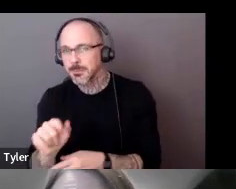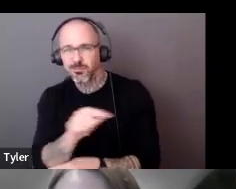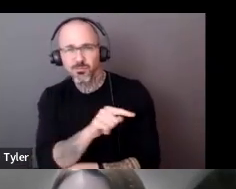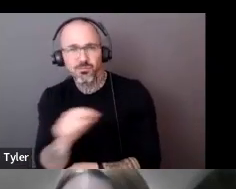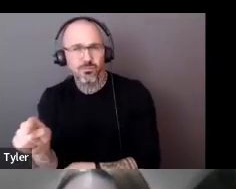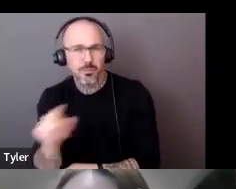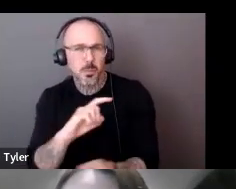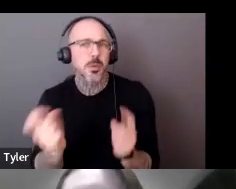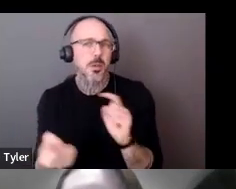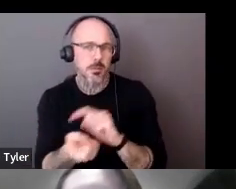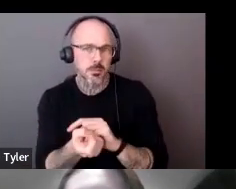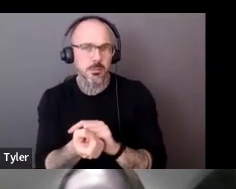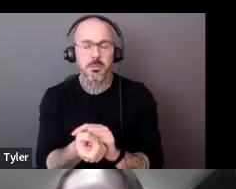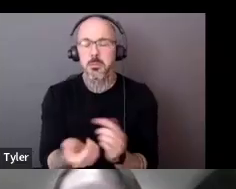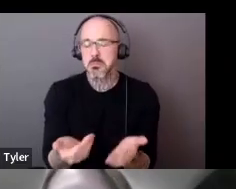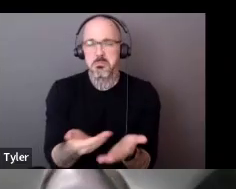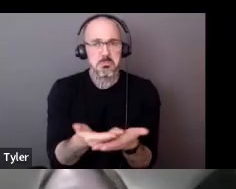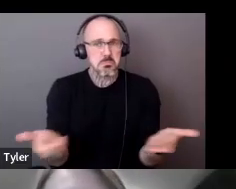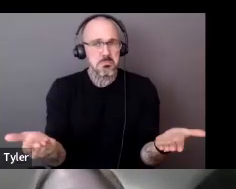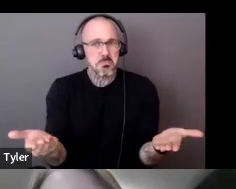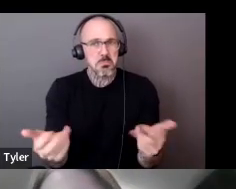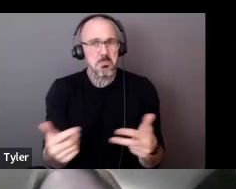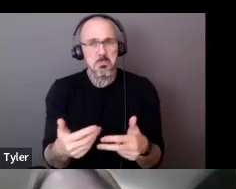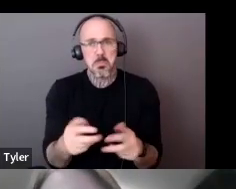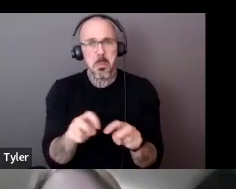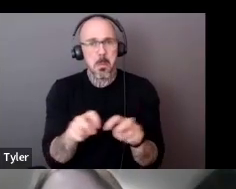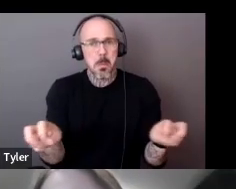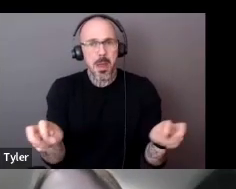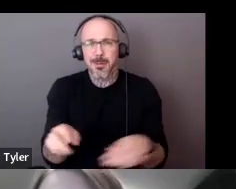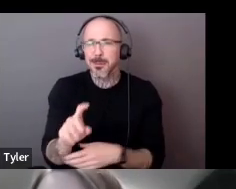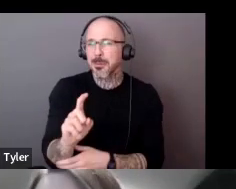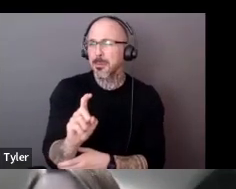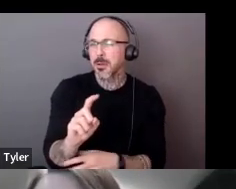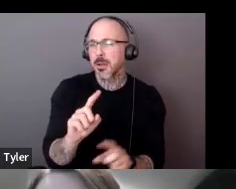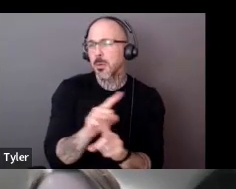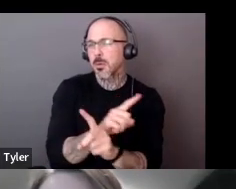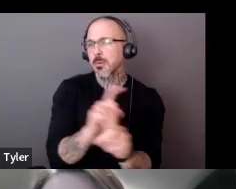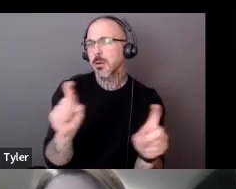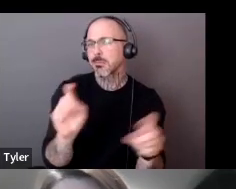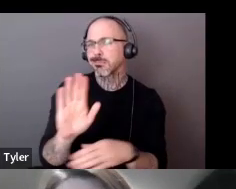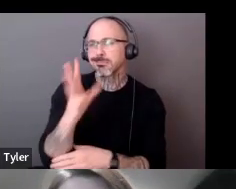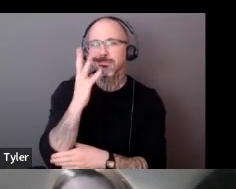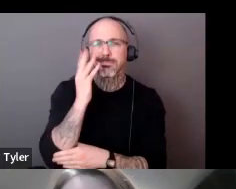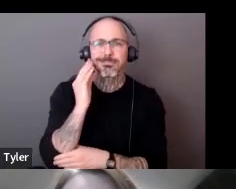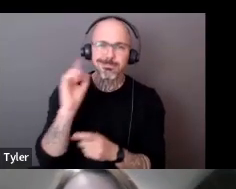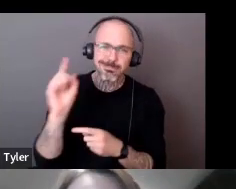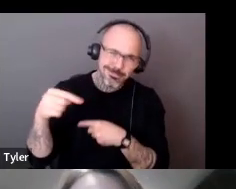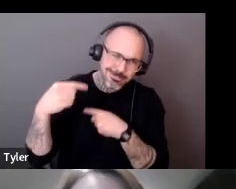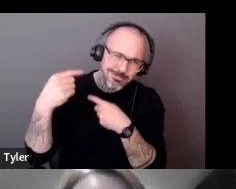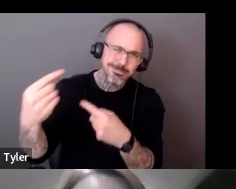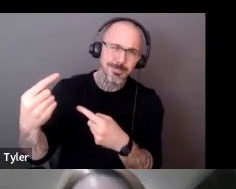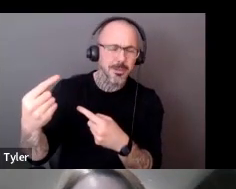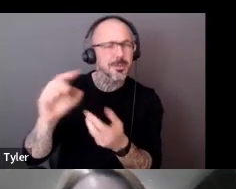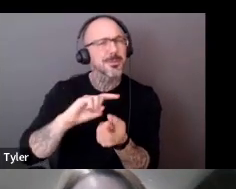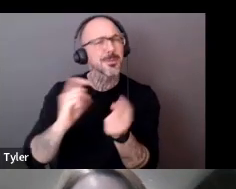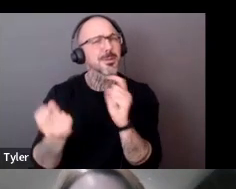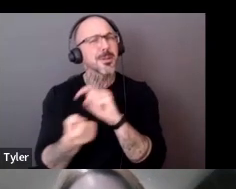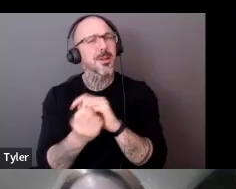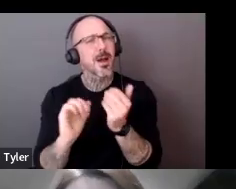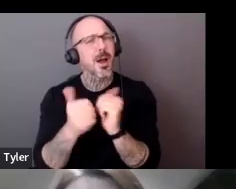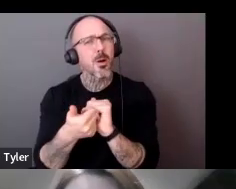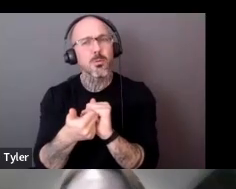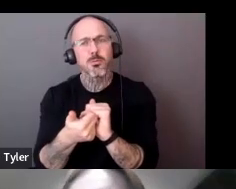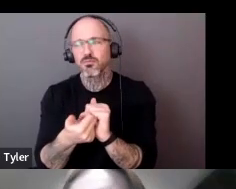disability has changed as they have learned, grown, and moved through different experiences. This question is